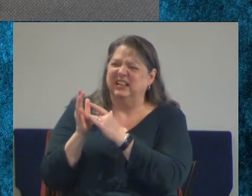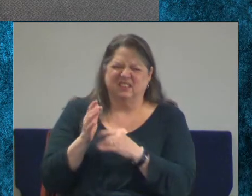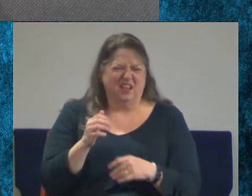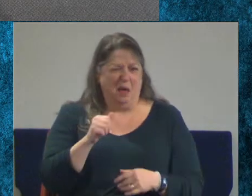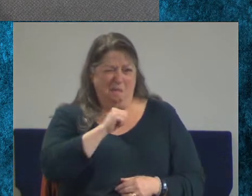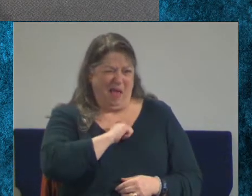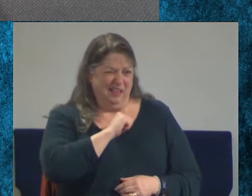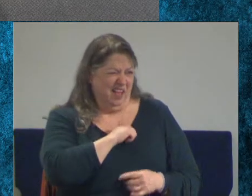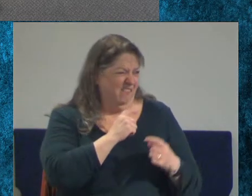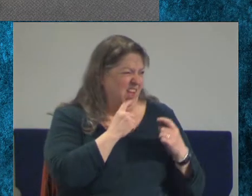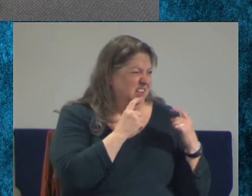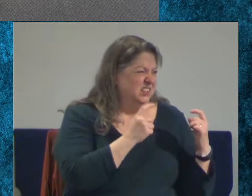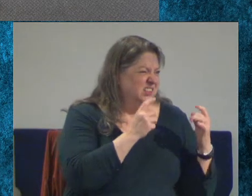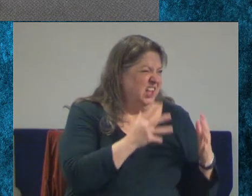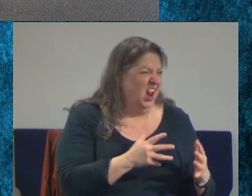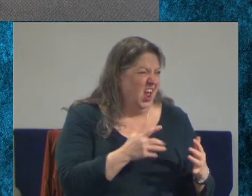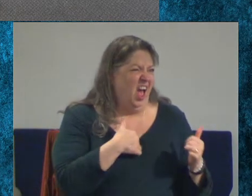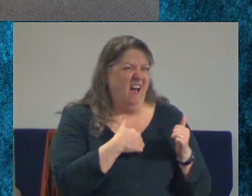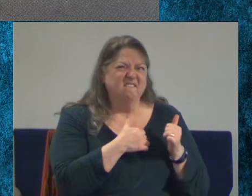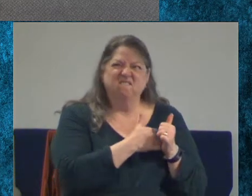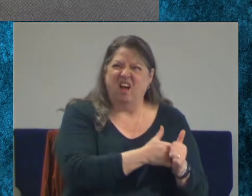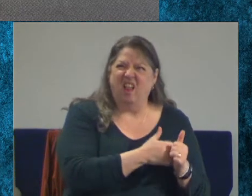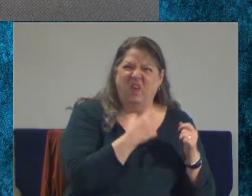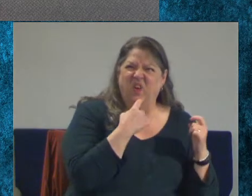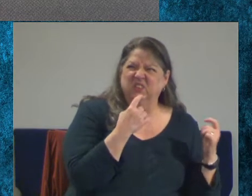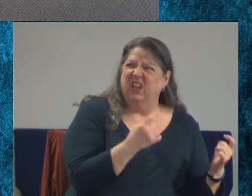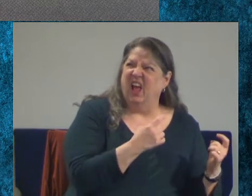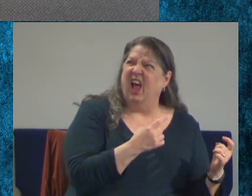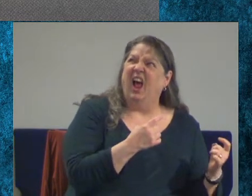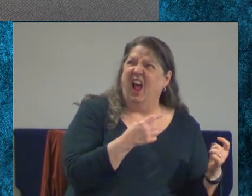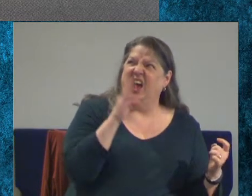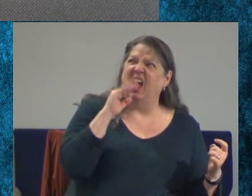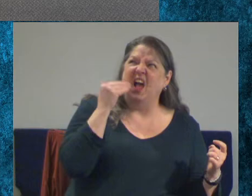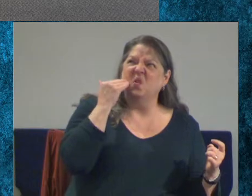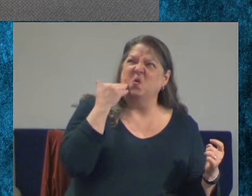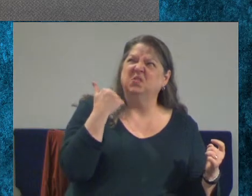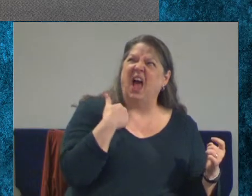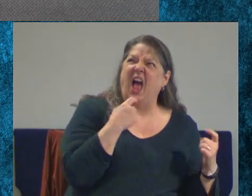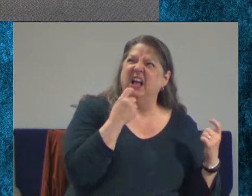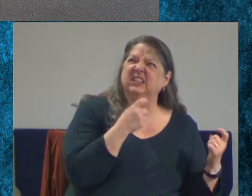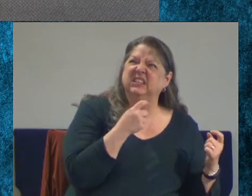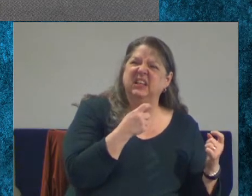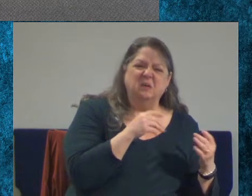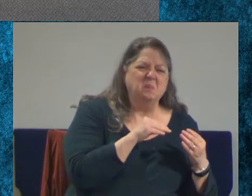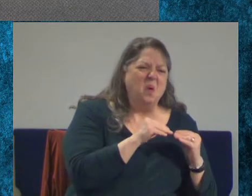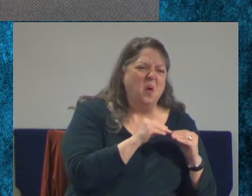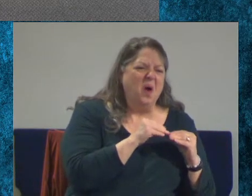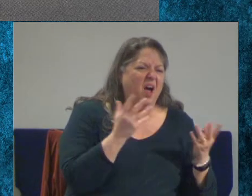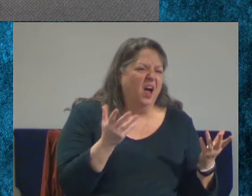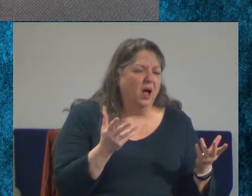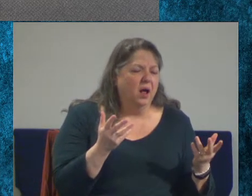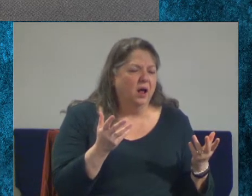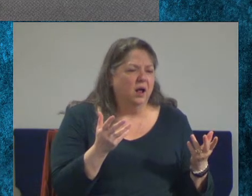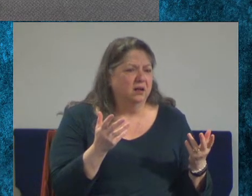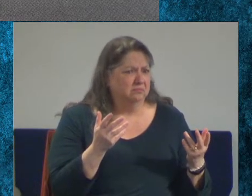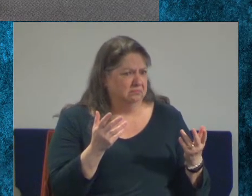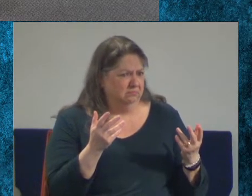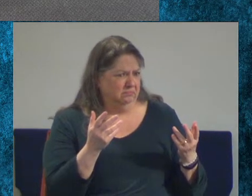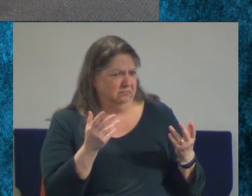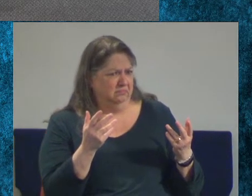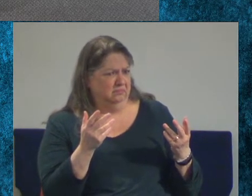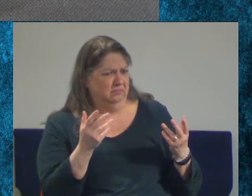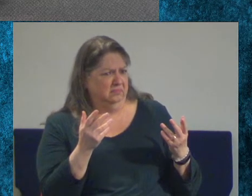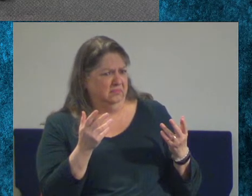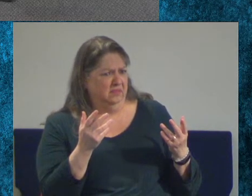guess what? I've heard it said before. Well, God knows I'm a sinner. That's why I don't forgive that person. Well, I responded for that to